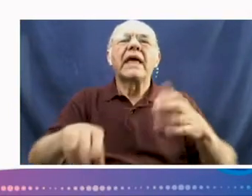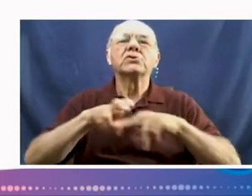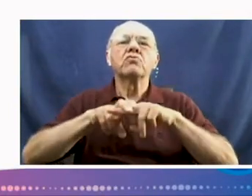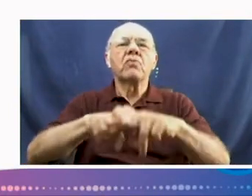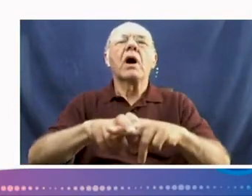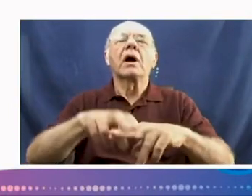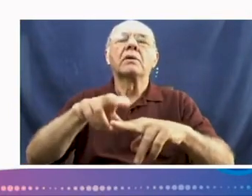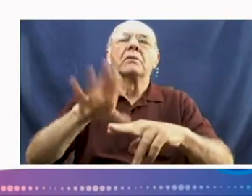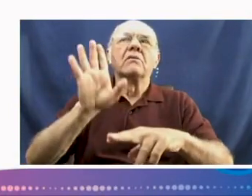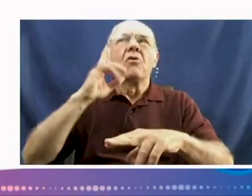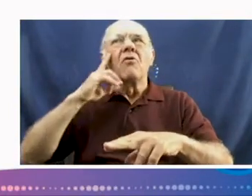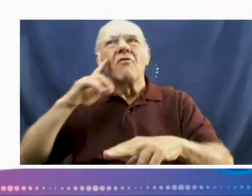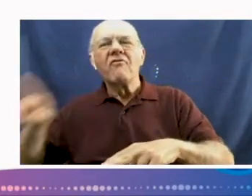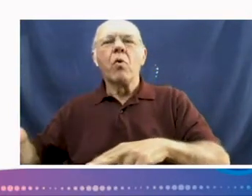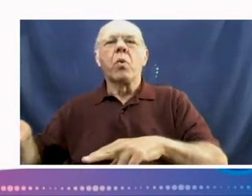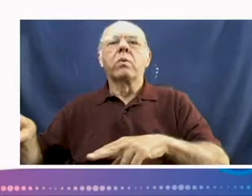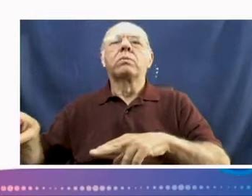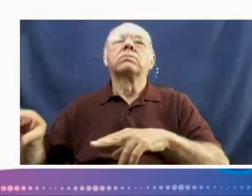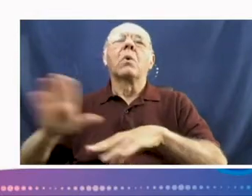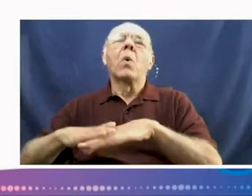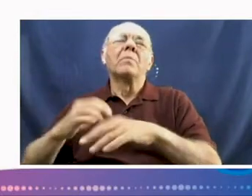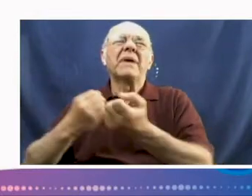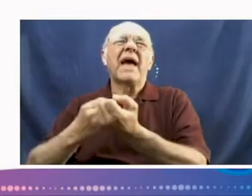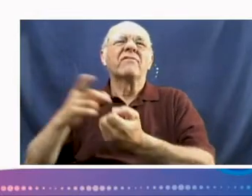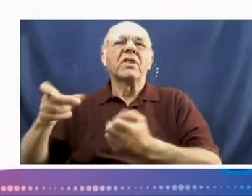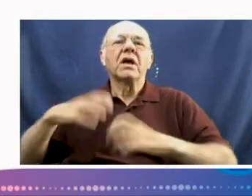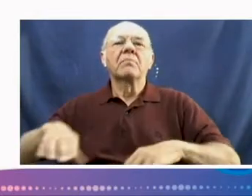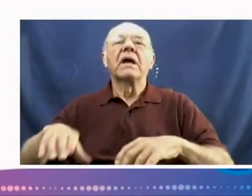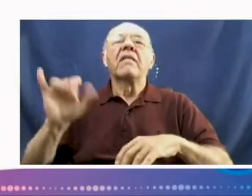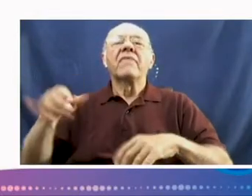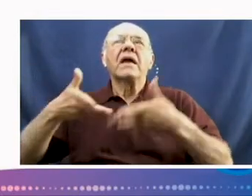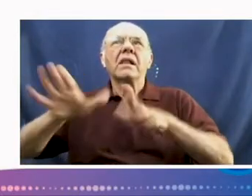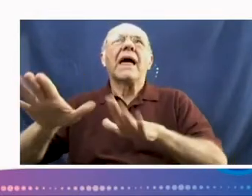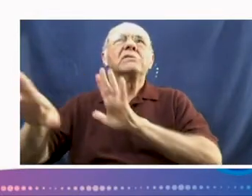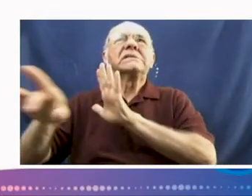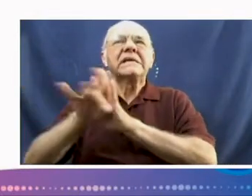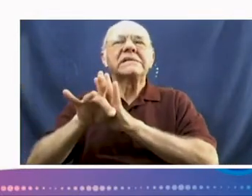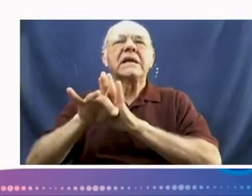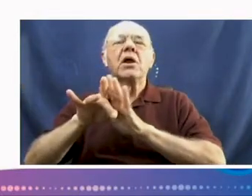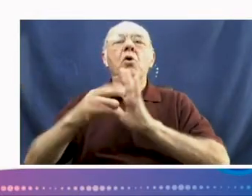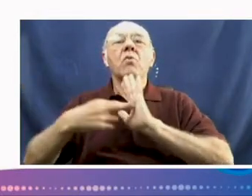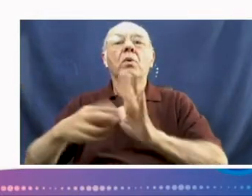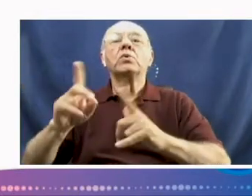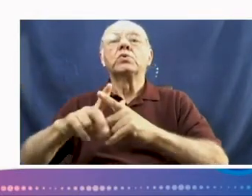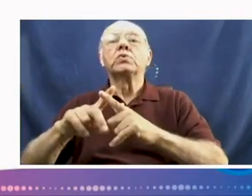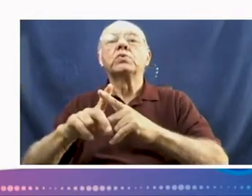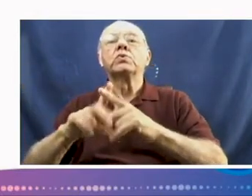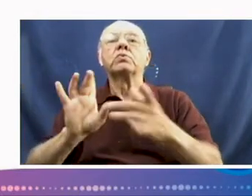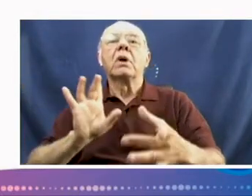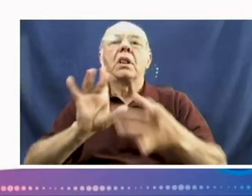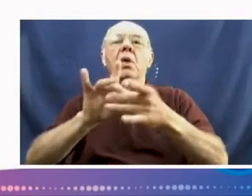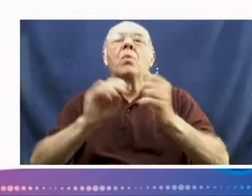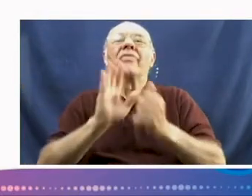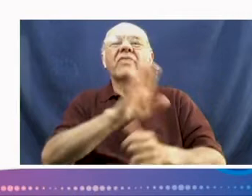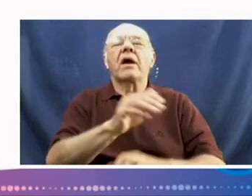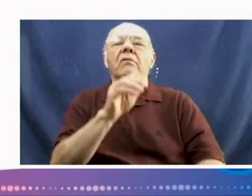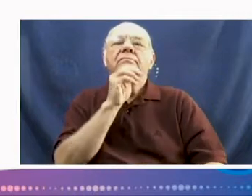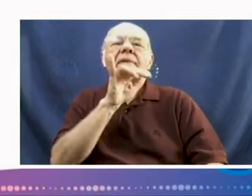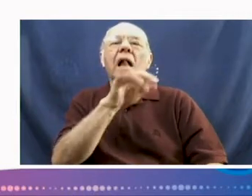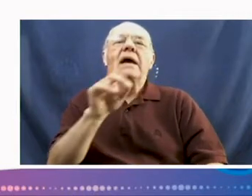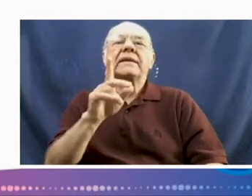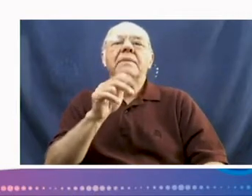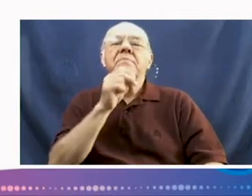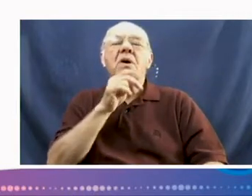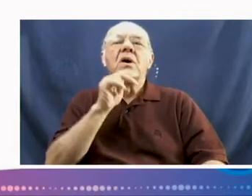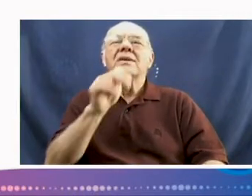accessing customers. It will allow designated representatives to log on to accessing online with their own ID and password, so there won't be any need to